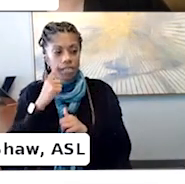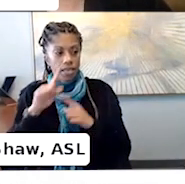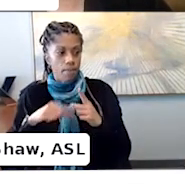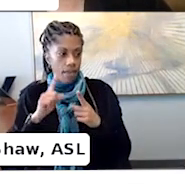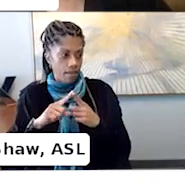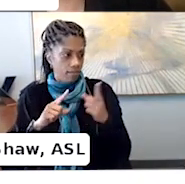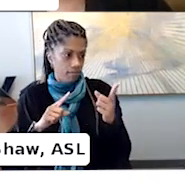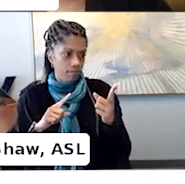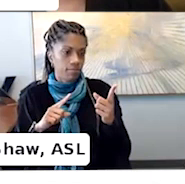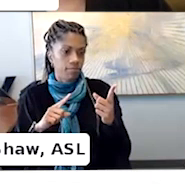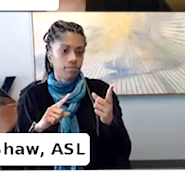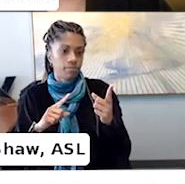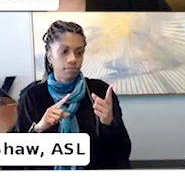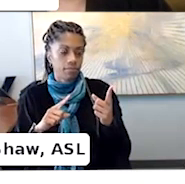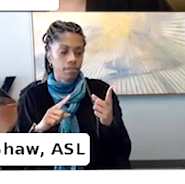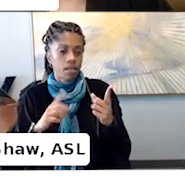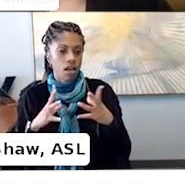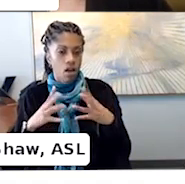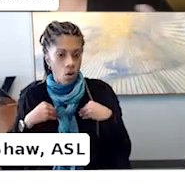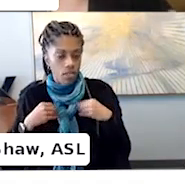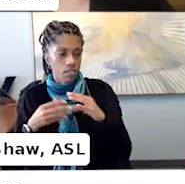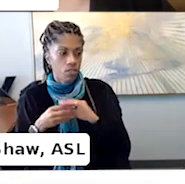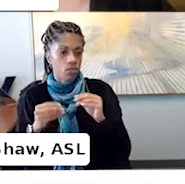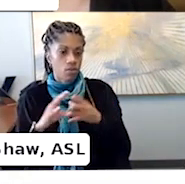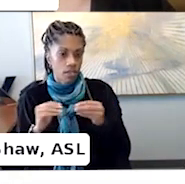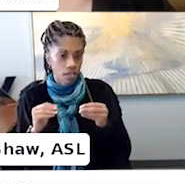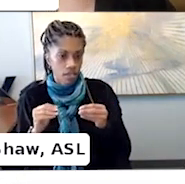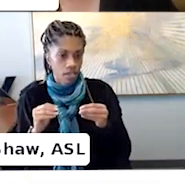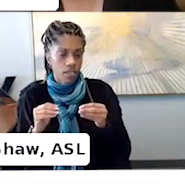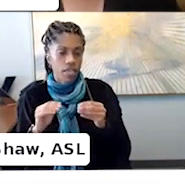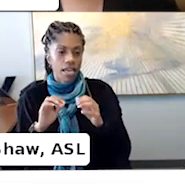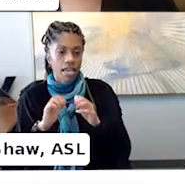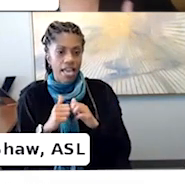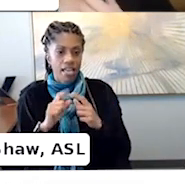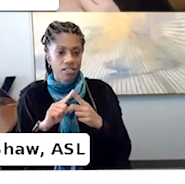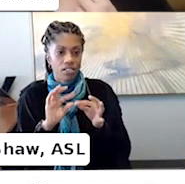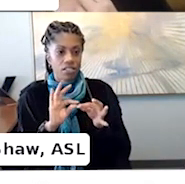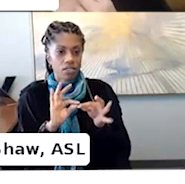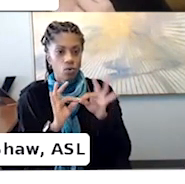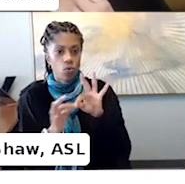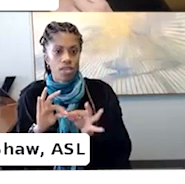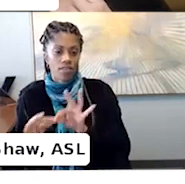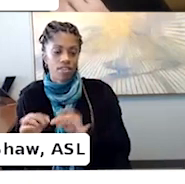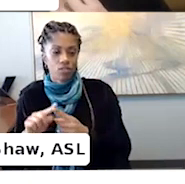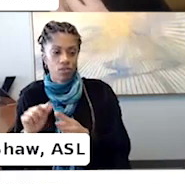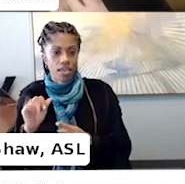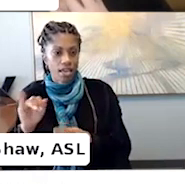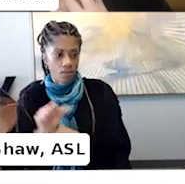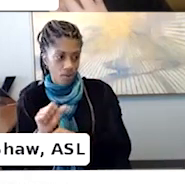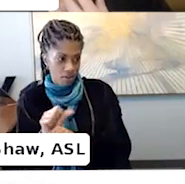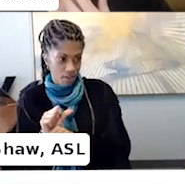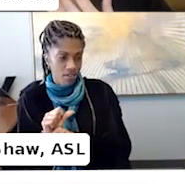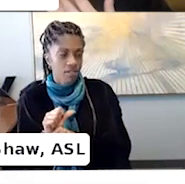How do we think about story ownership? How to weave it into using AI work for the work being done.